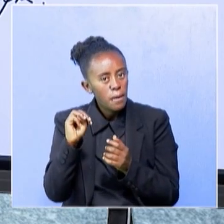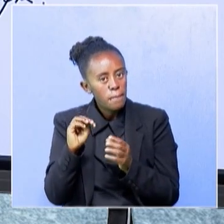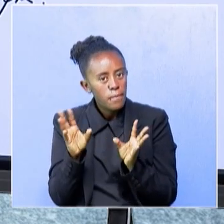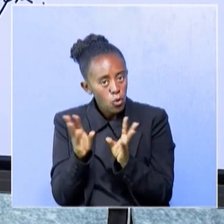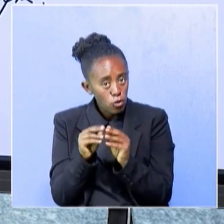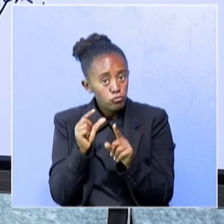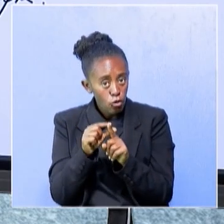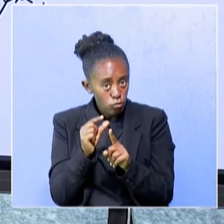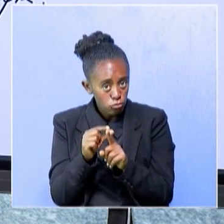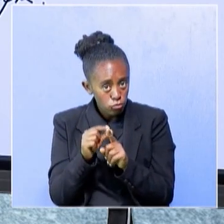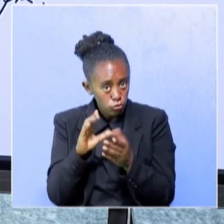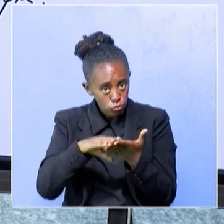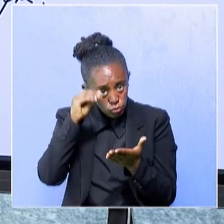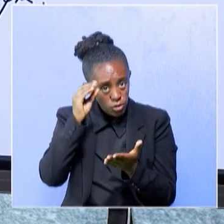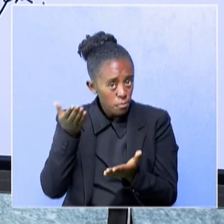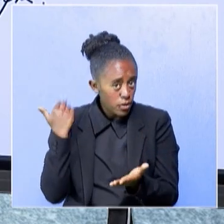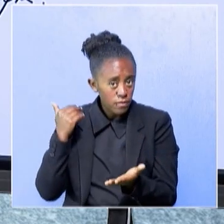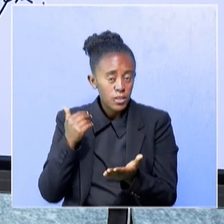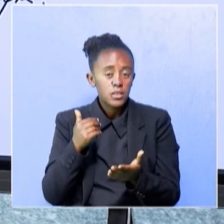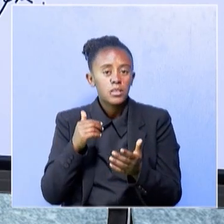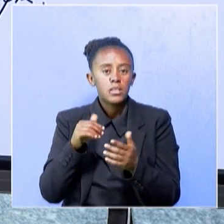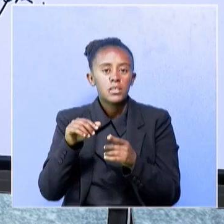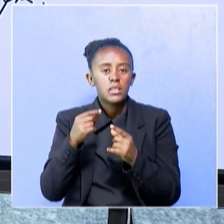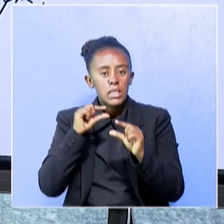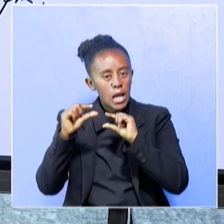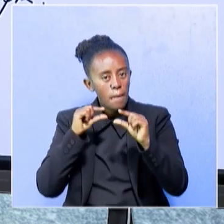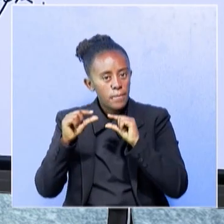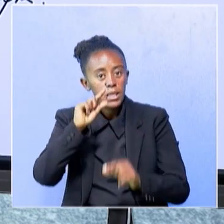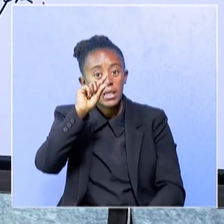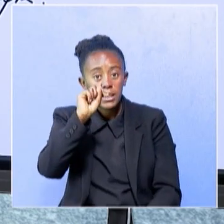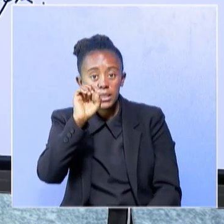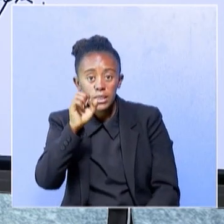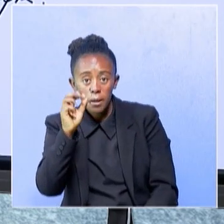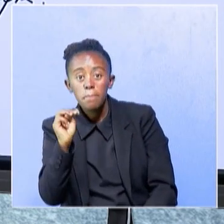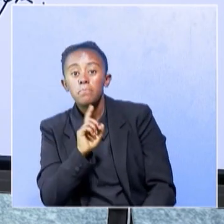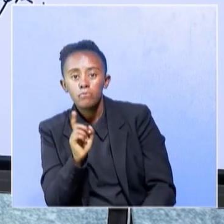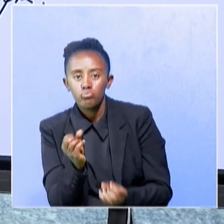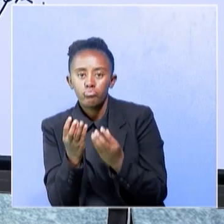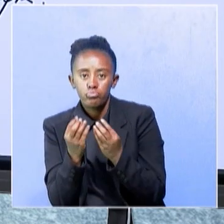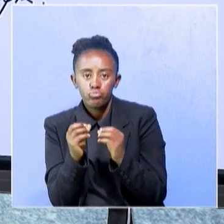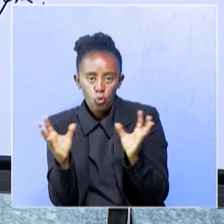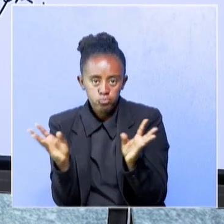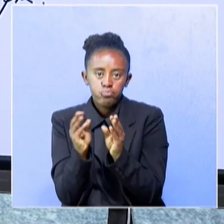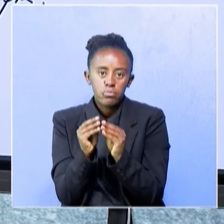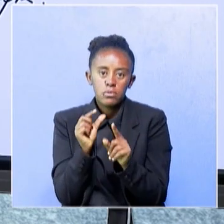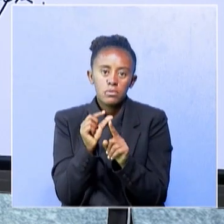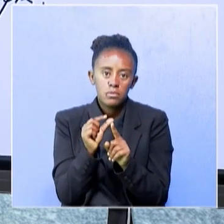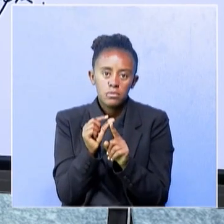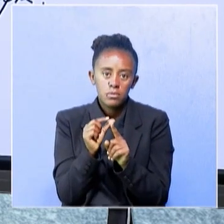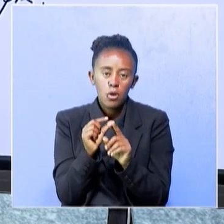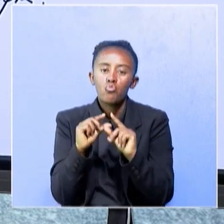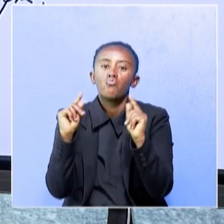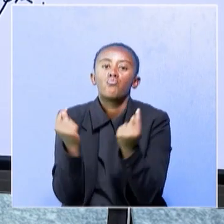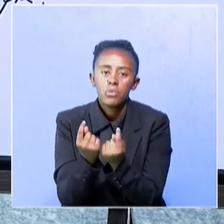noun, students. You learned it in the previous grammar parts. So team is a collective noun. So it stands or referring to